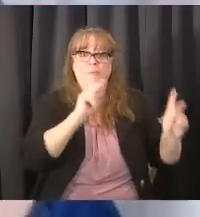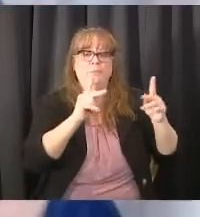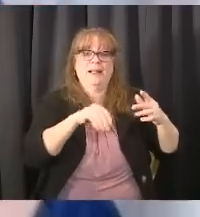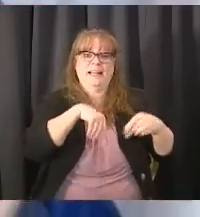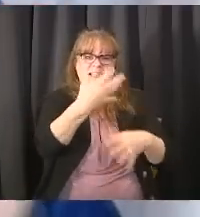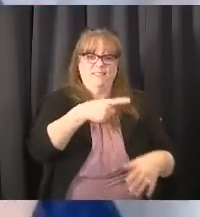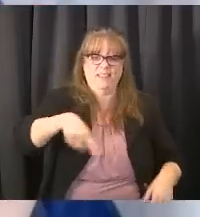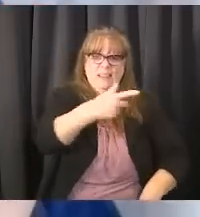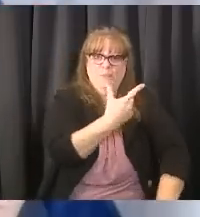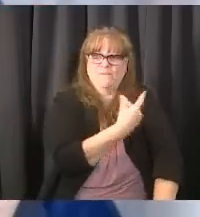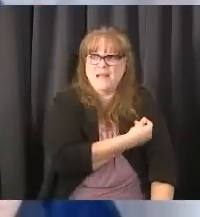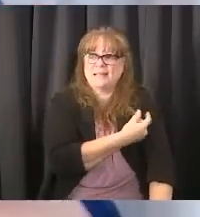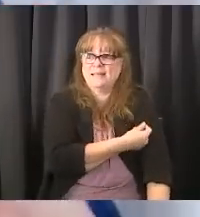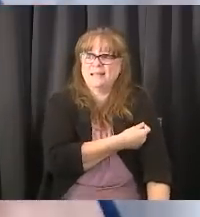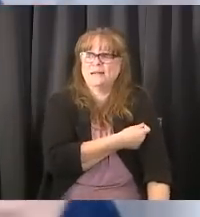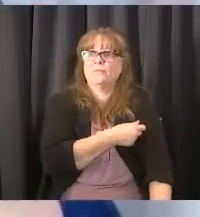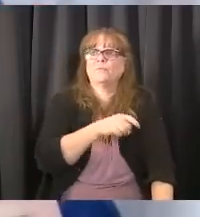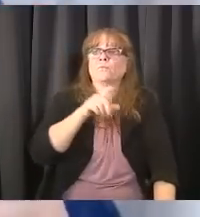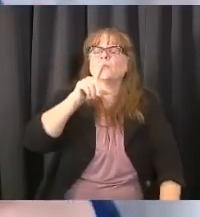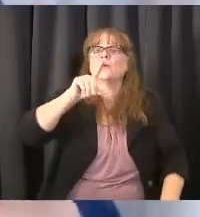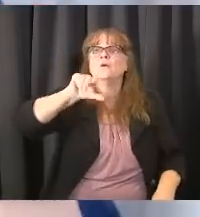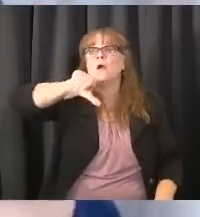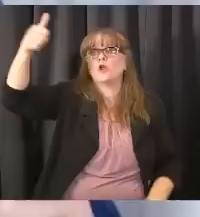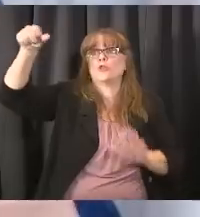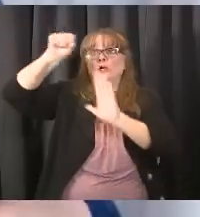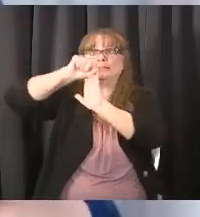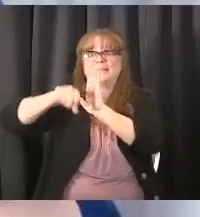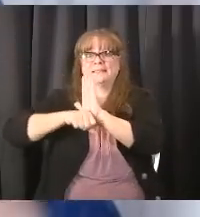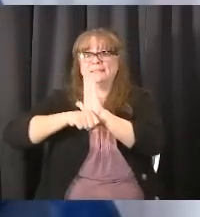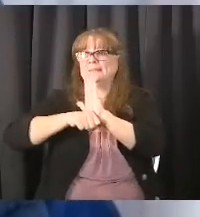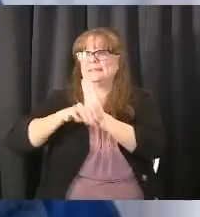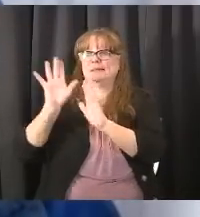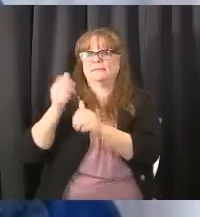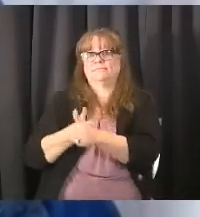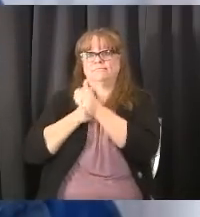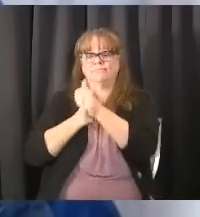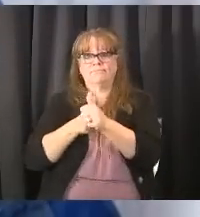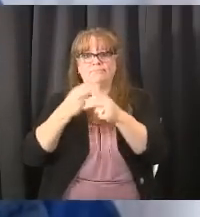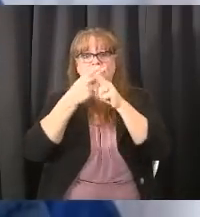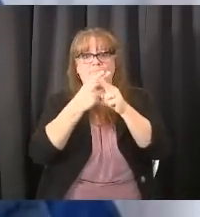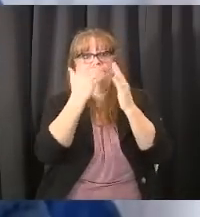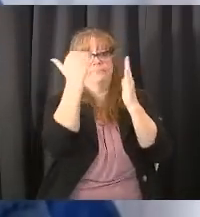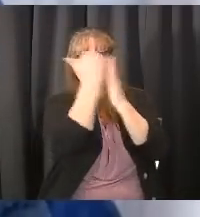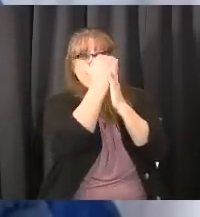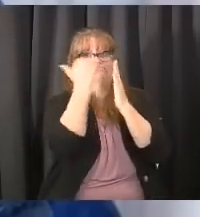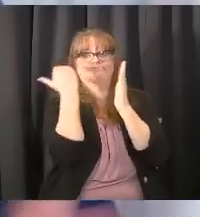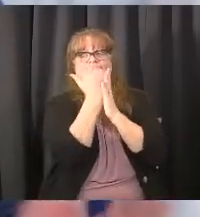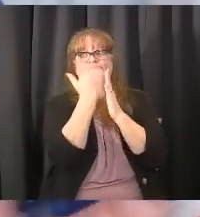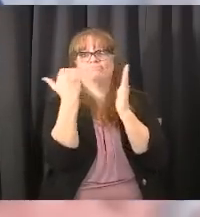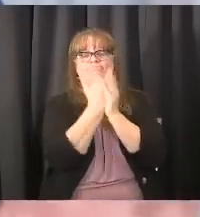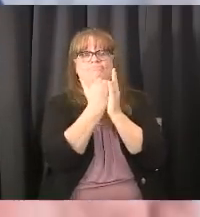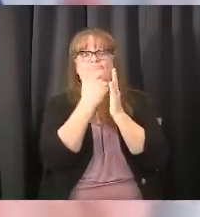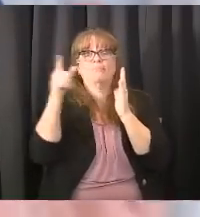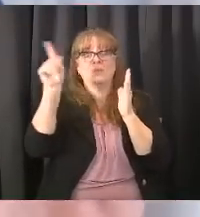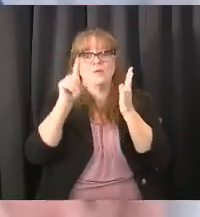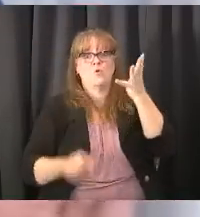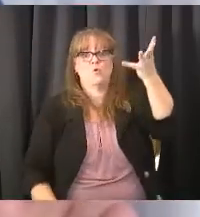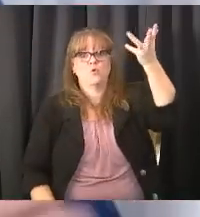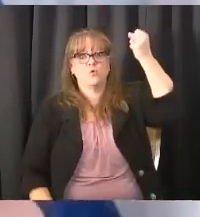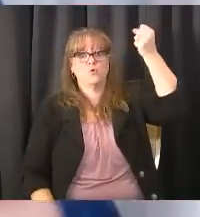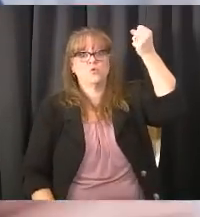in their prioritization categories, and that has delayed the administration of vaccine. We have well over